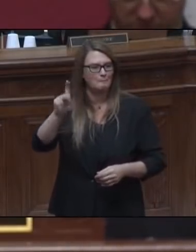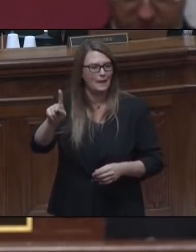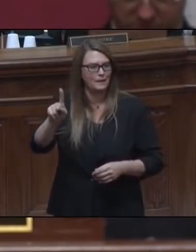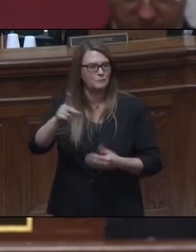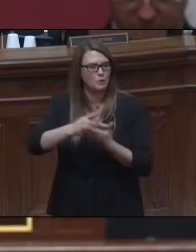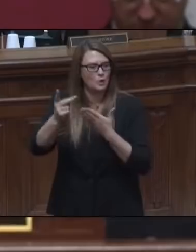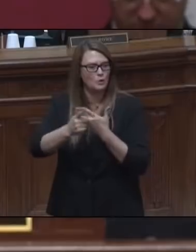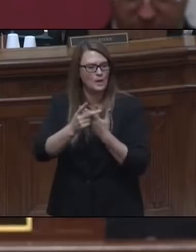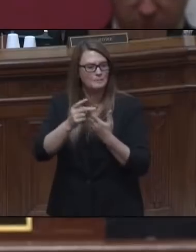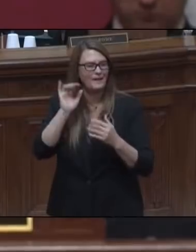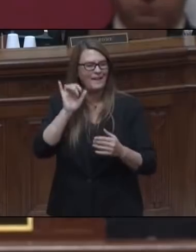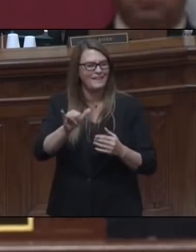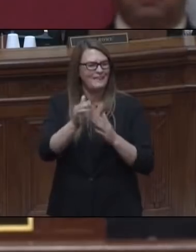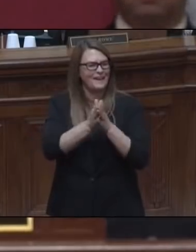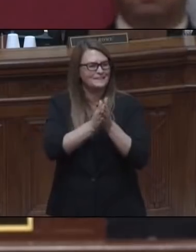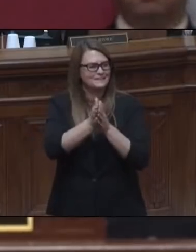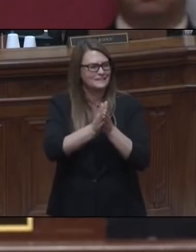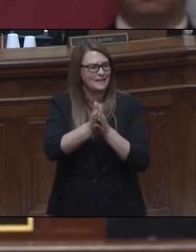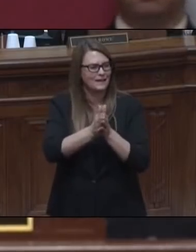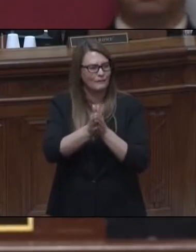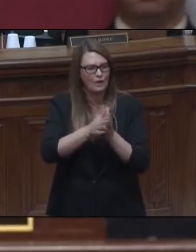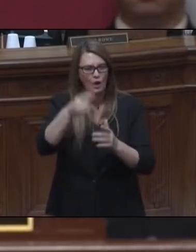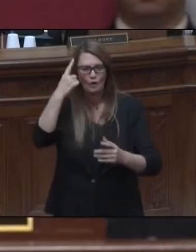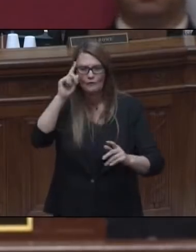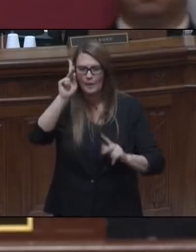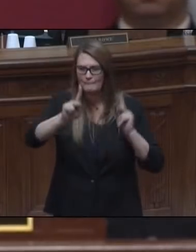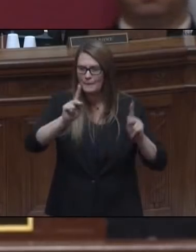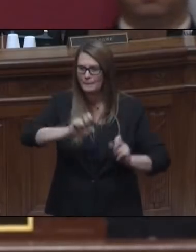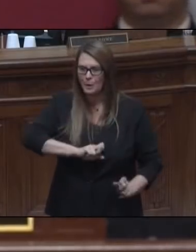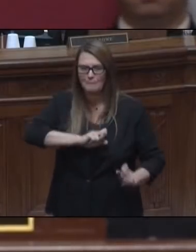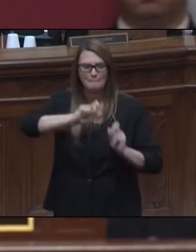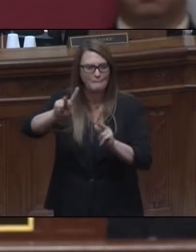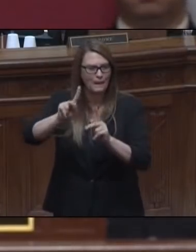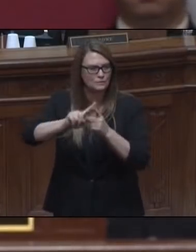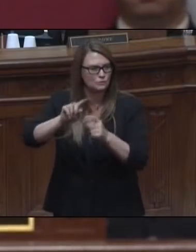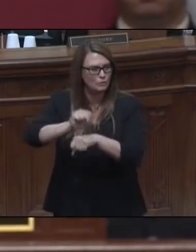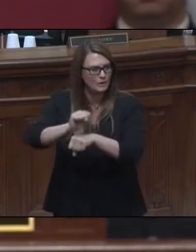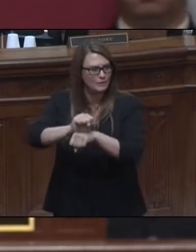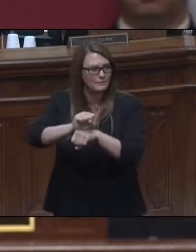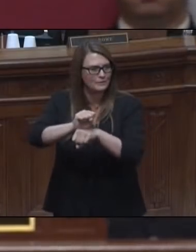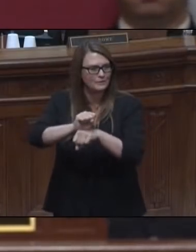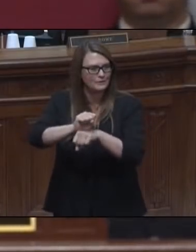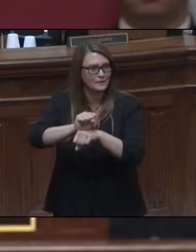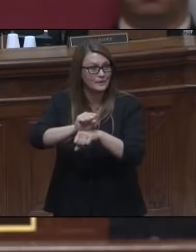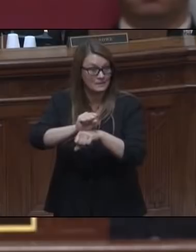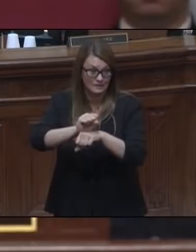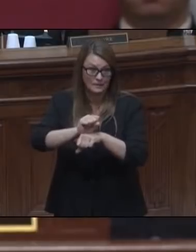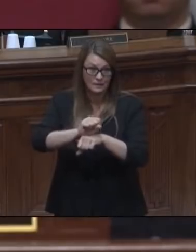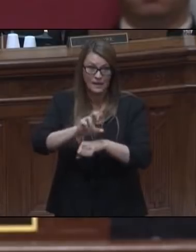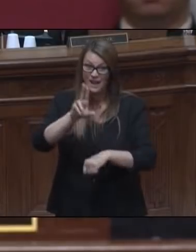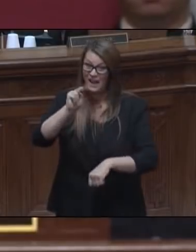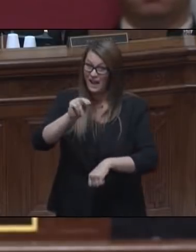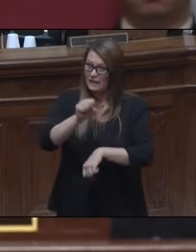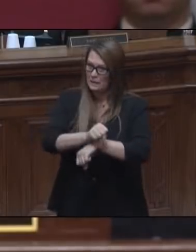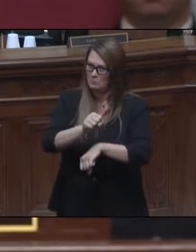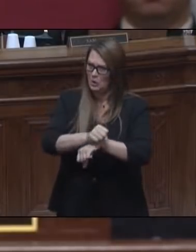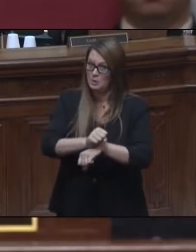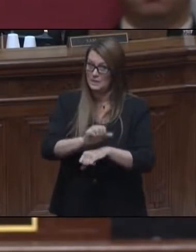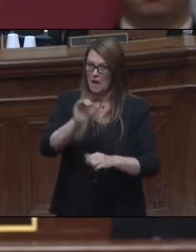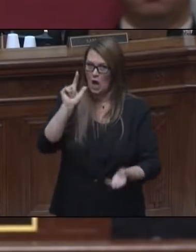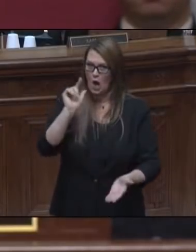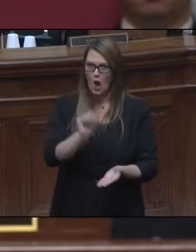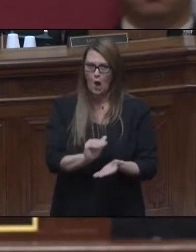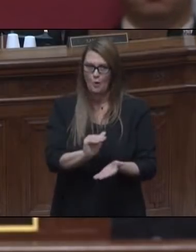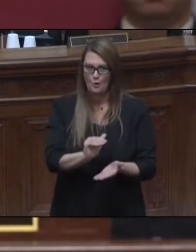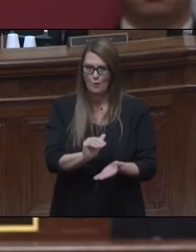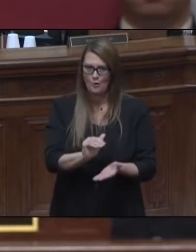an incentive to be able to get people to go back to work, even though our unemployment level is super low,